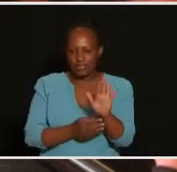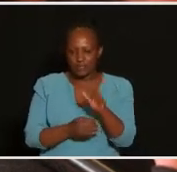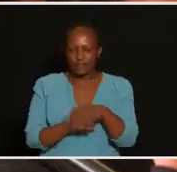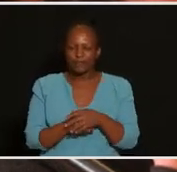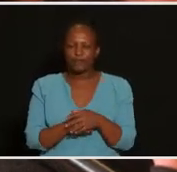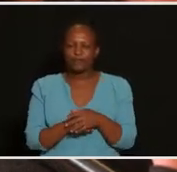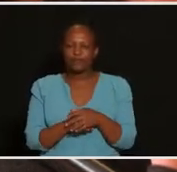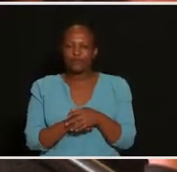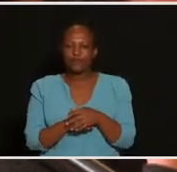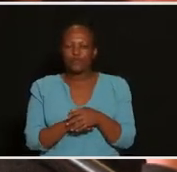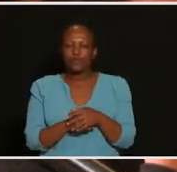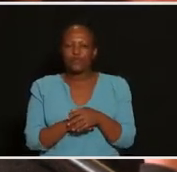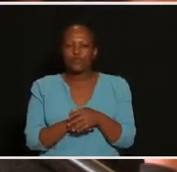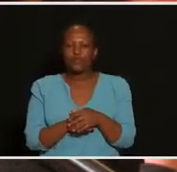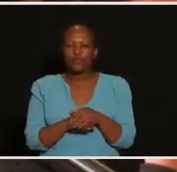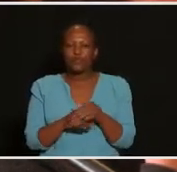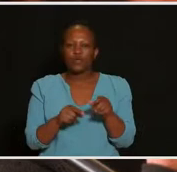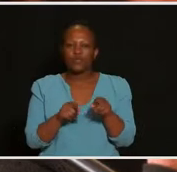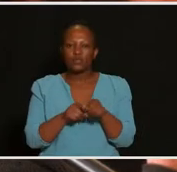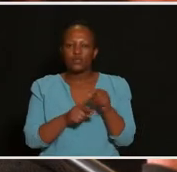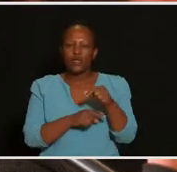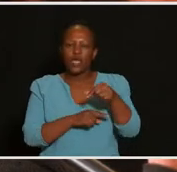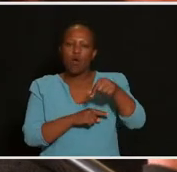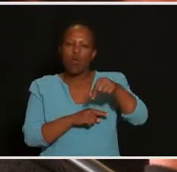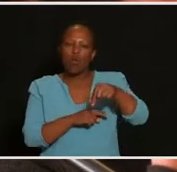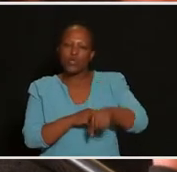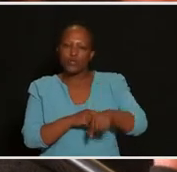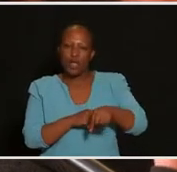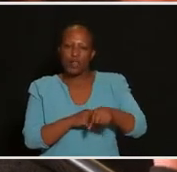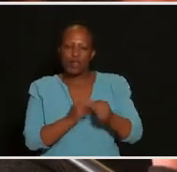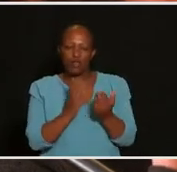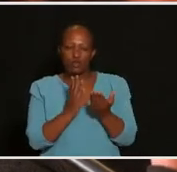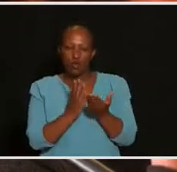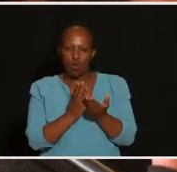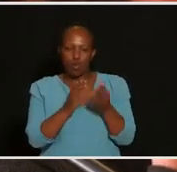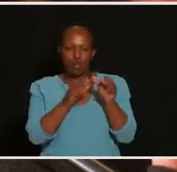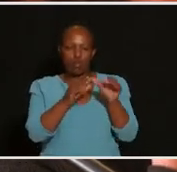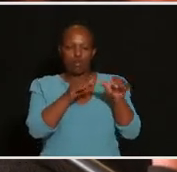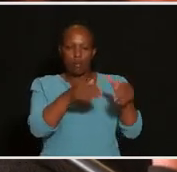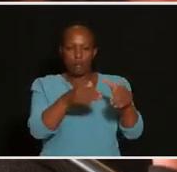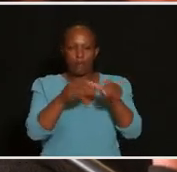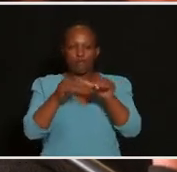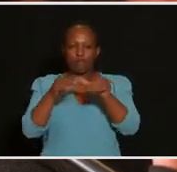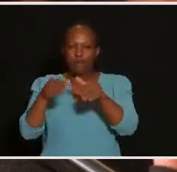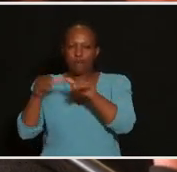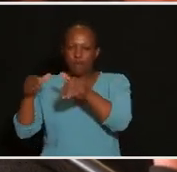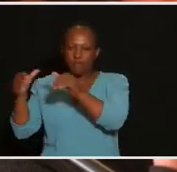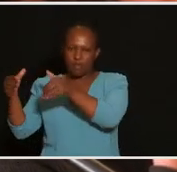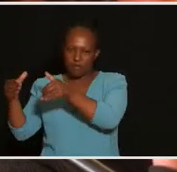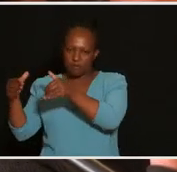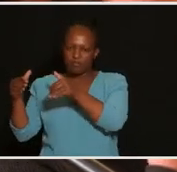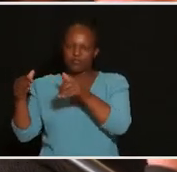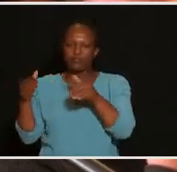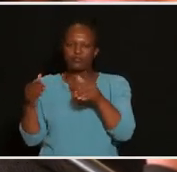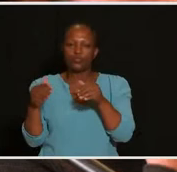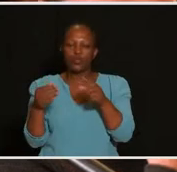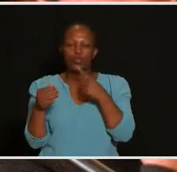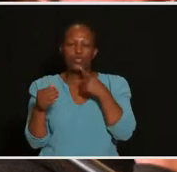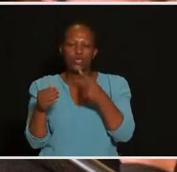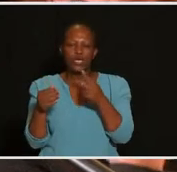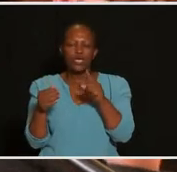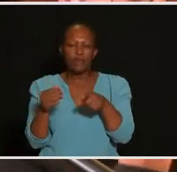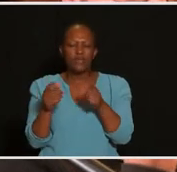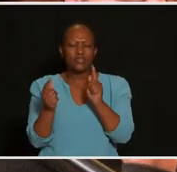score the quintile ranking of schools we we make a submission that let it be